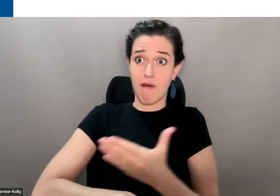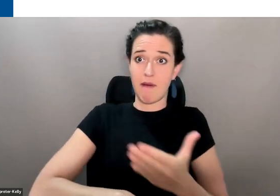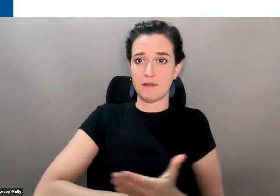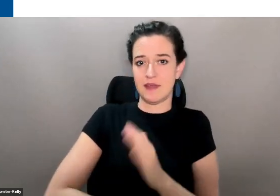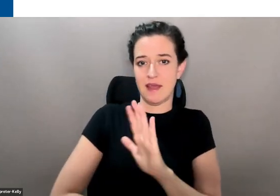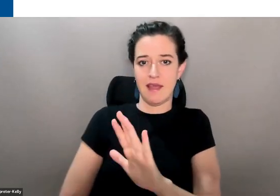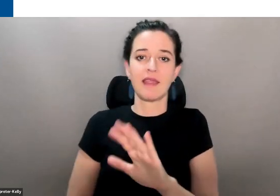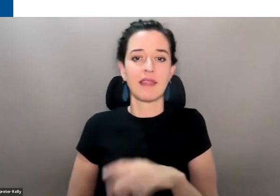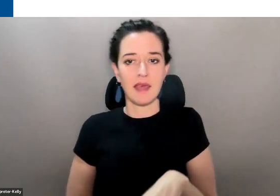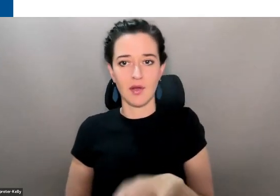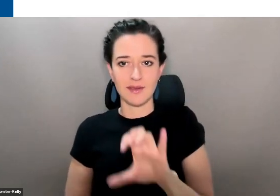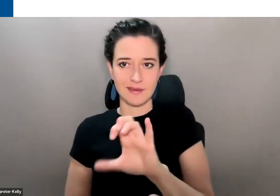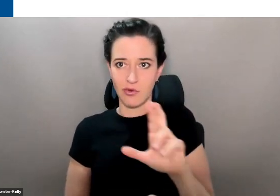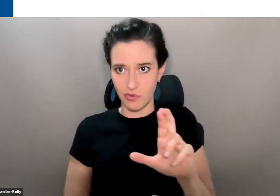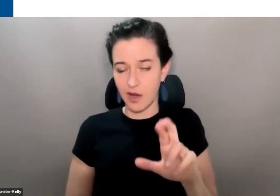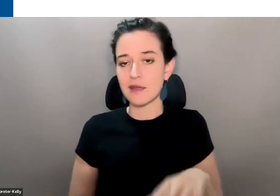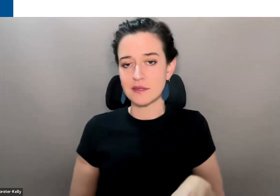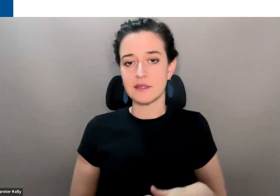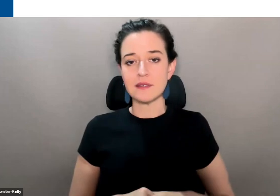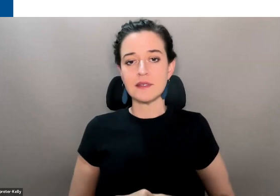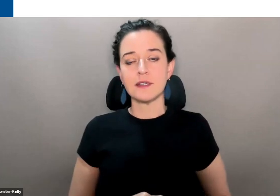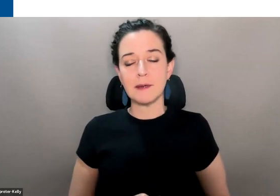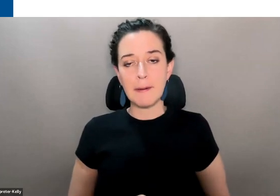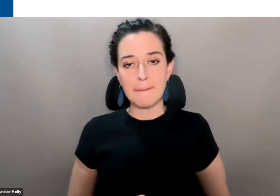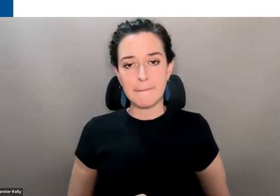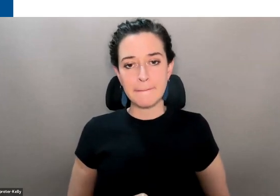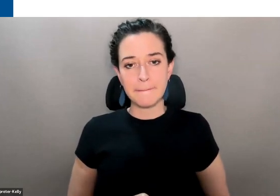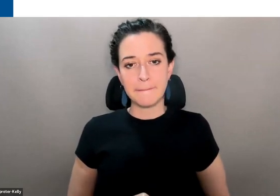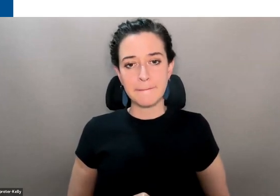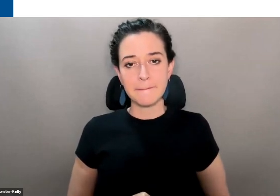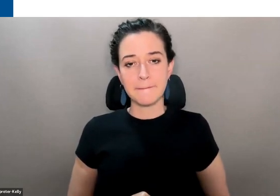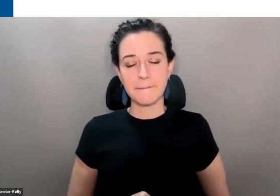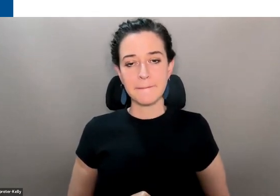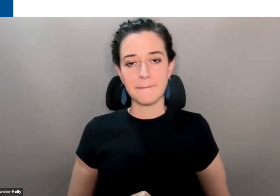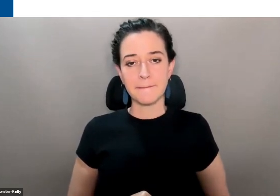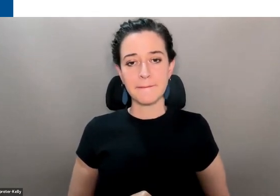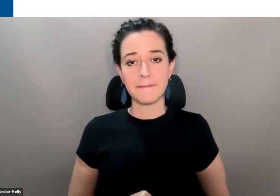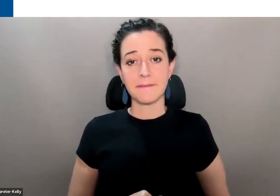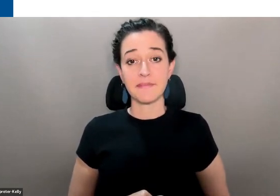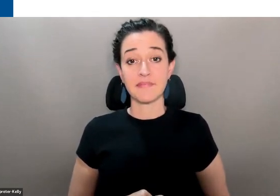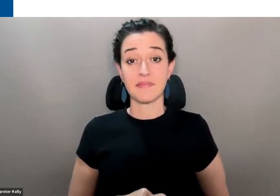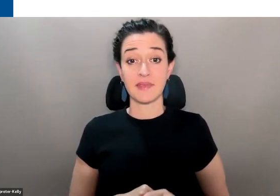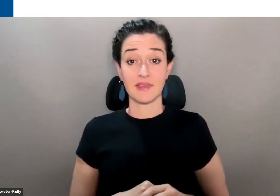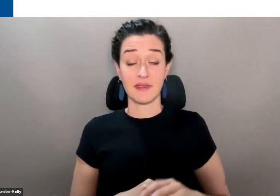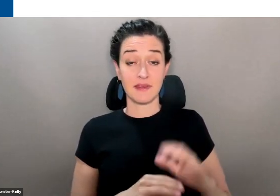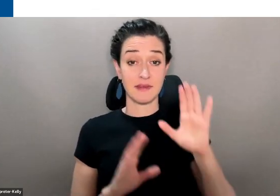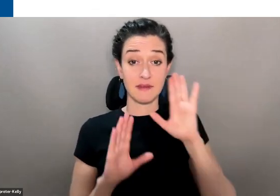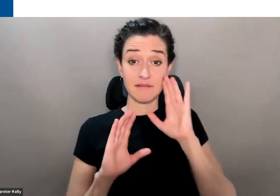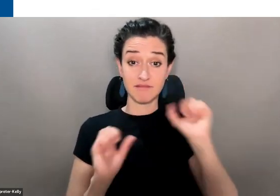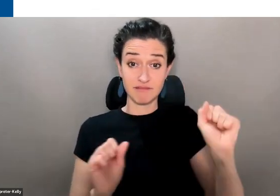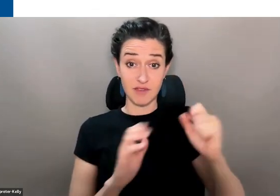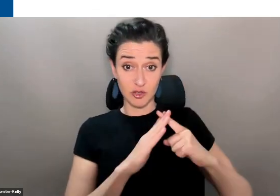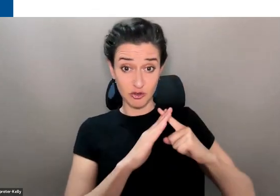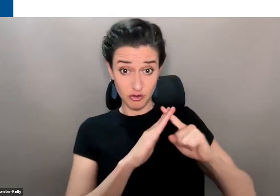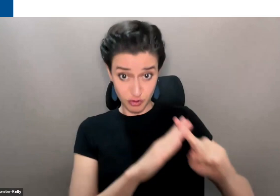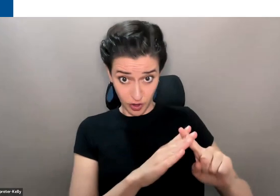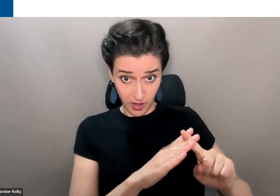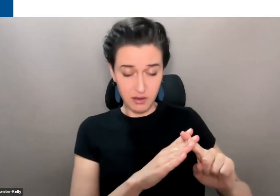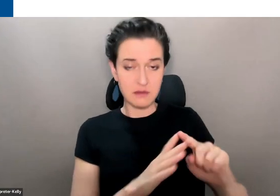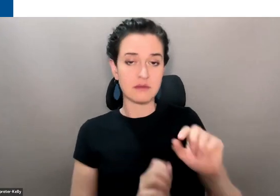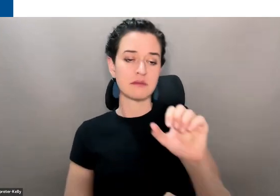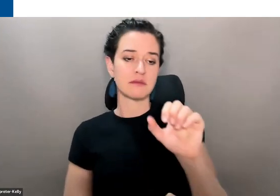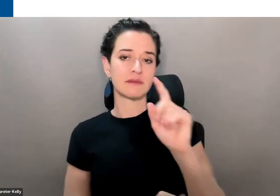the Department of Justice and the Access Board. And from the moment he arrived, HHS Secretary Becerra has had